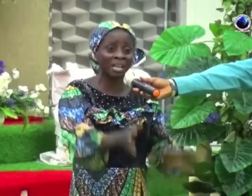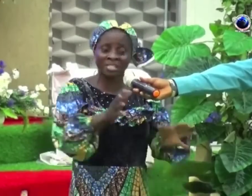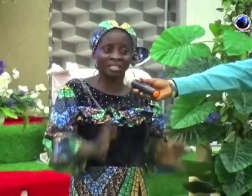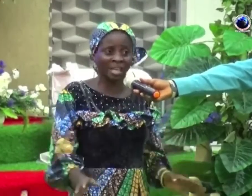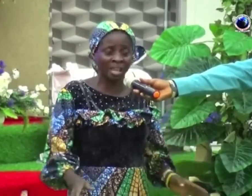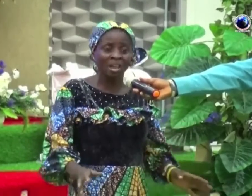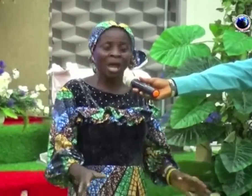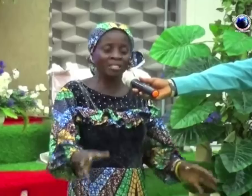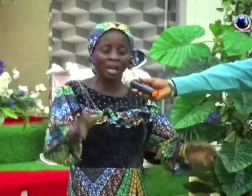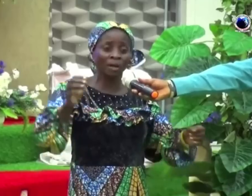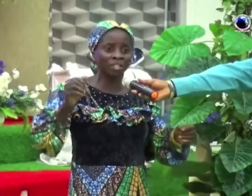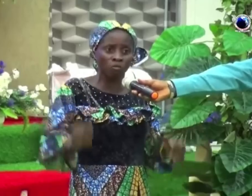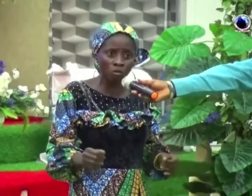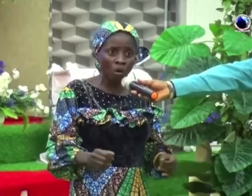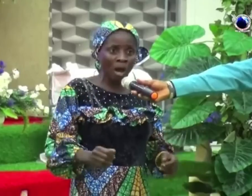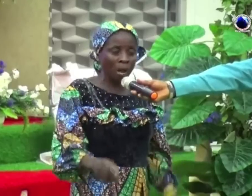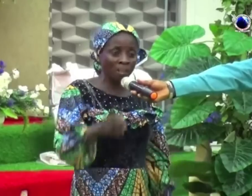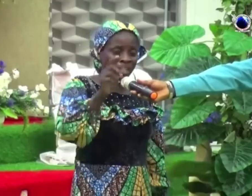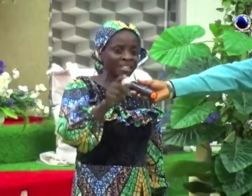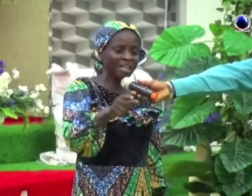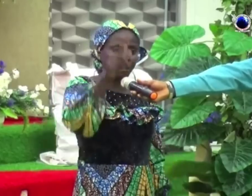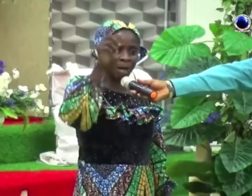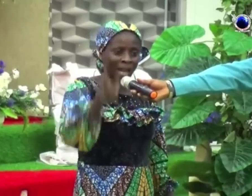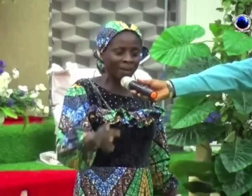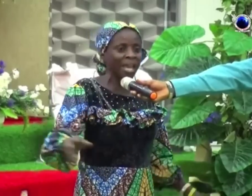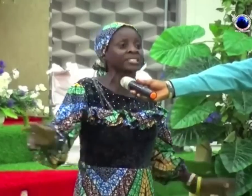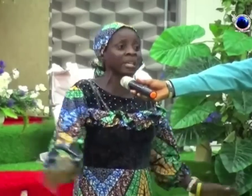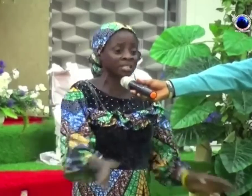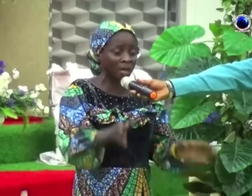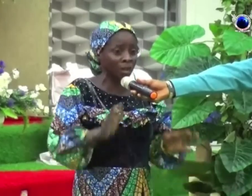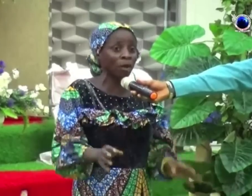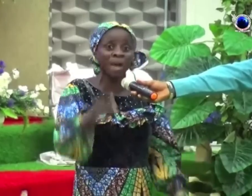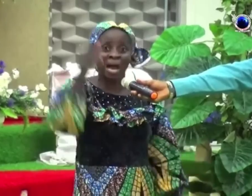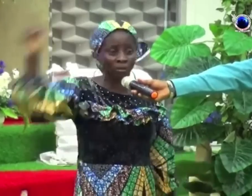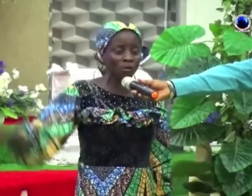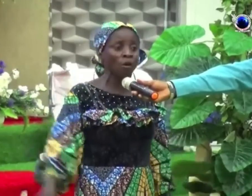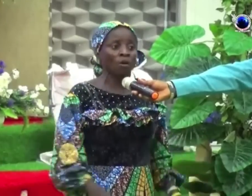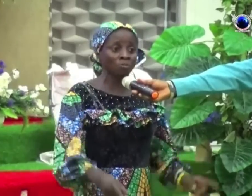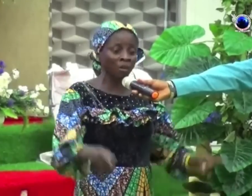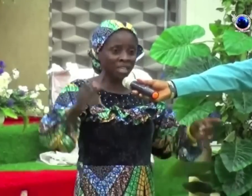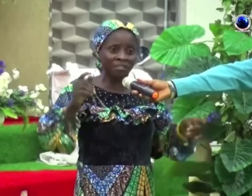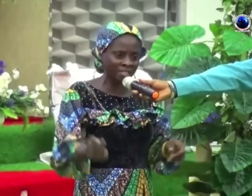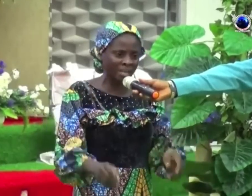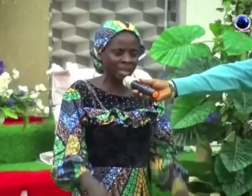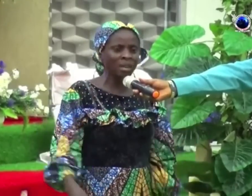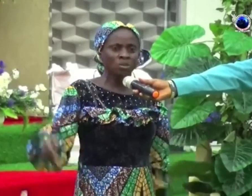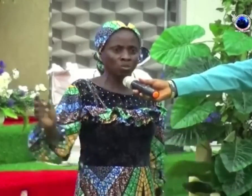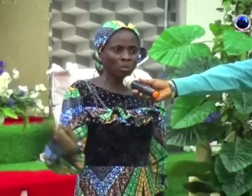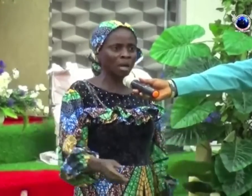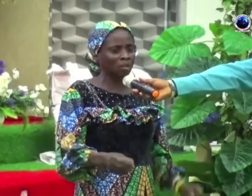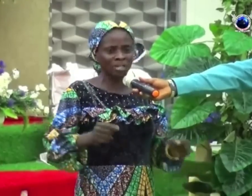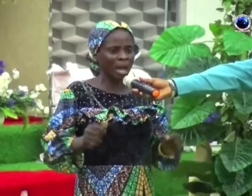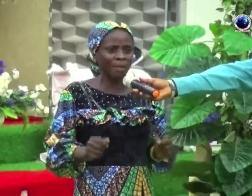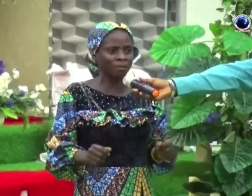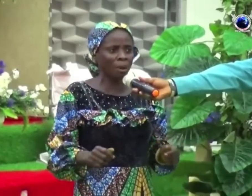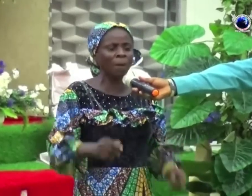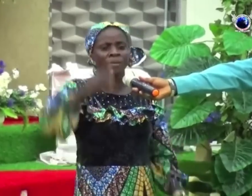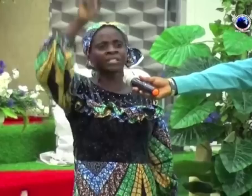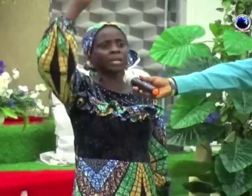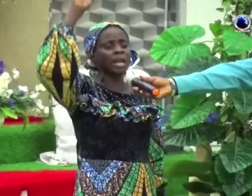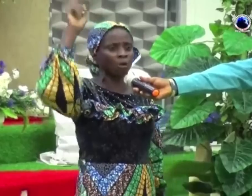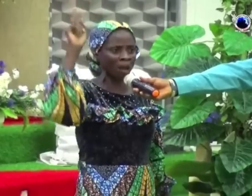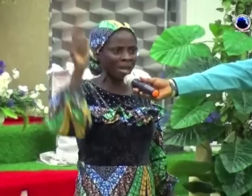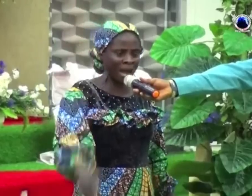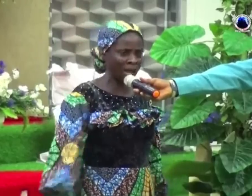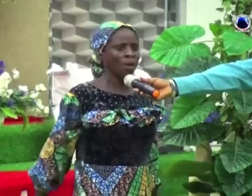mo sa si ese yen mo se wu awon ton le je se wa laarin ese yen sa lo le o mi adun o ni mo se dress ese sugbon nkan to ya mi lenu ni ko obirin